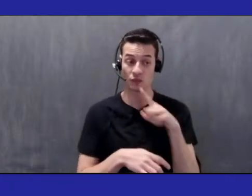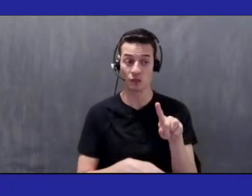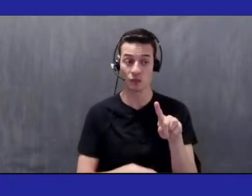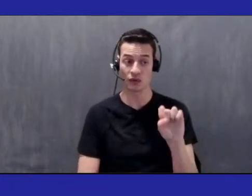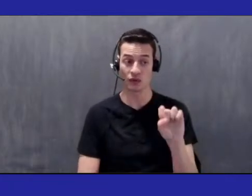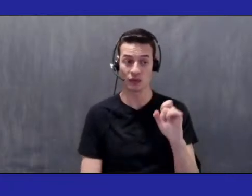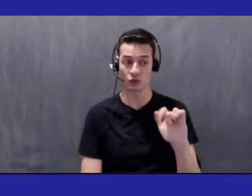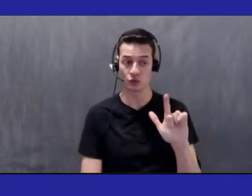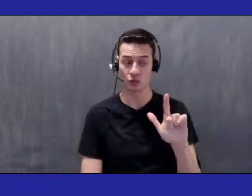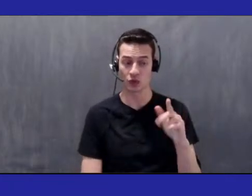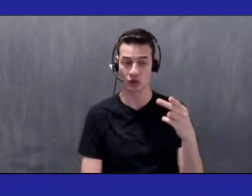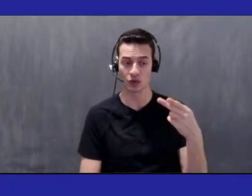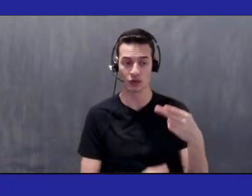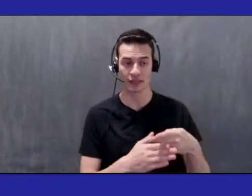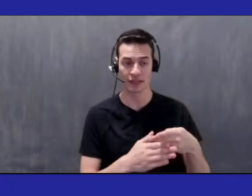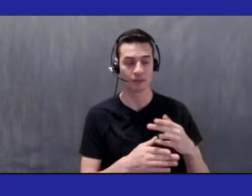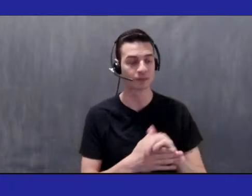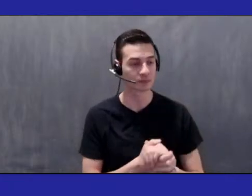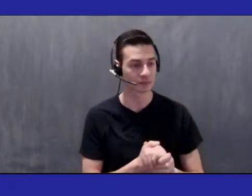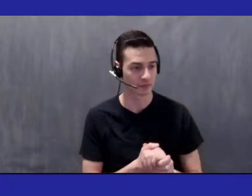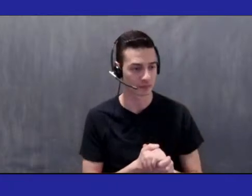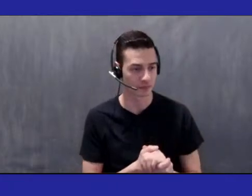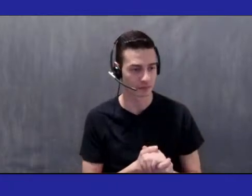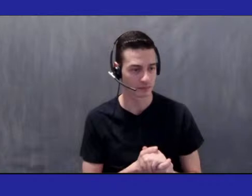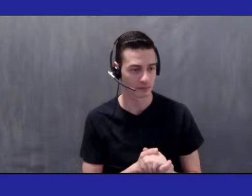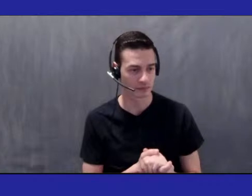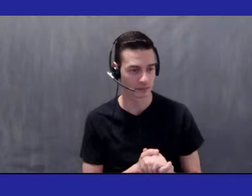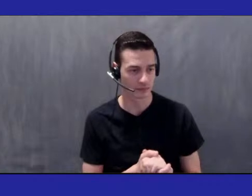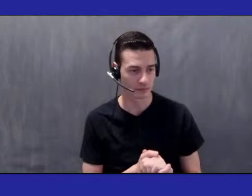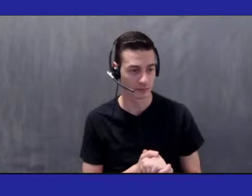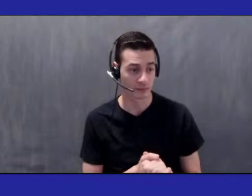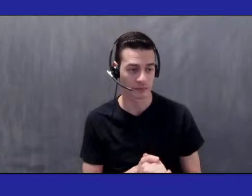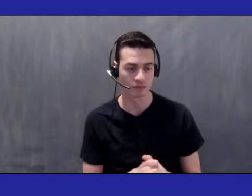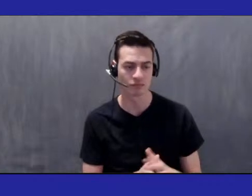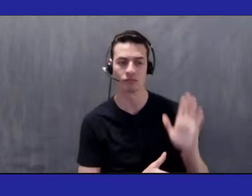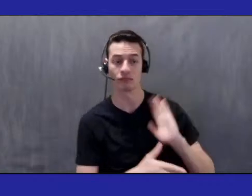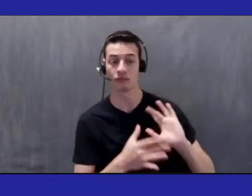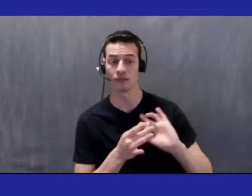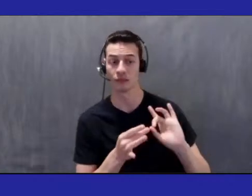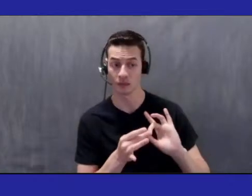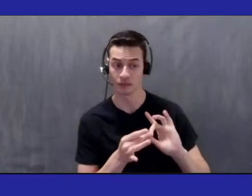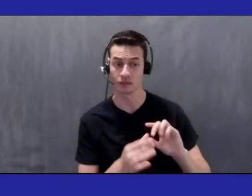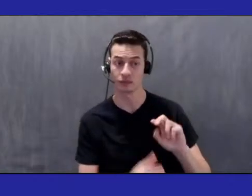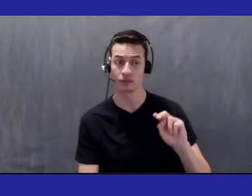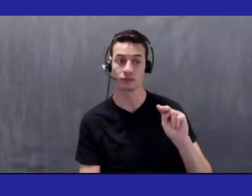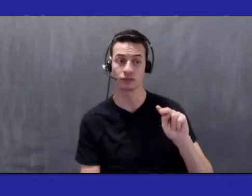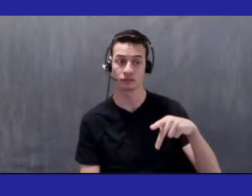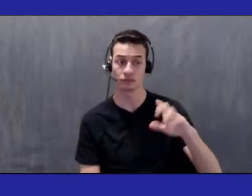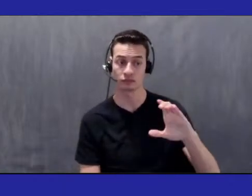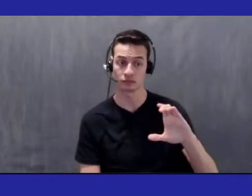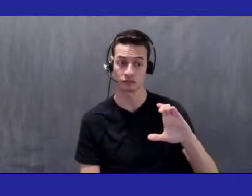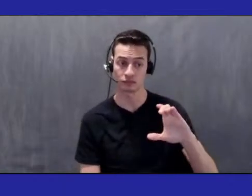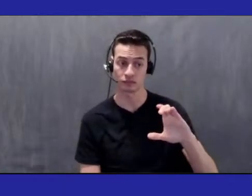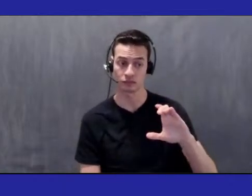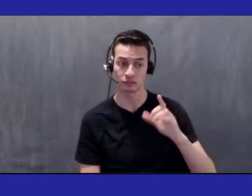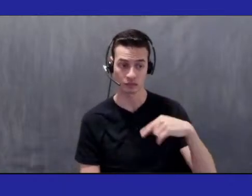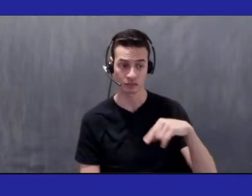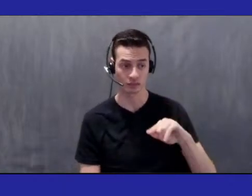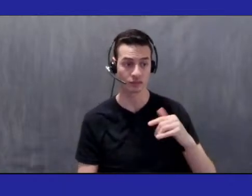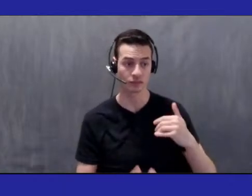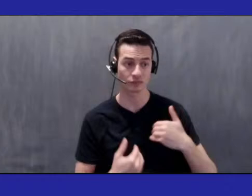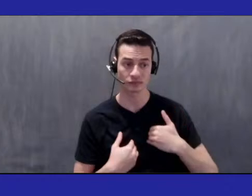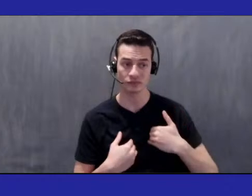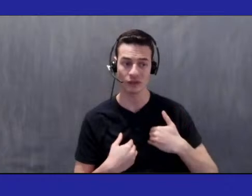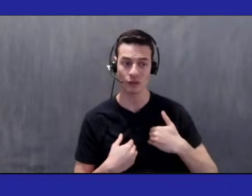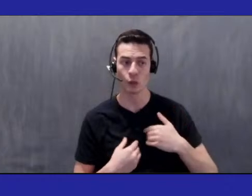harassment complaints. And as I stated earlier, NPC, we are receiving mostly no probable